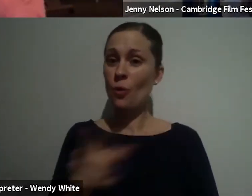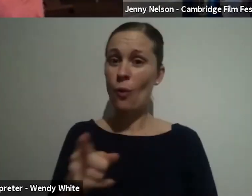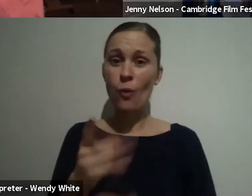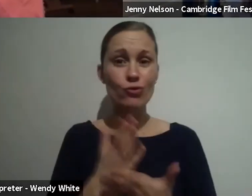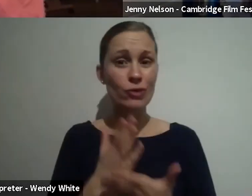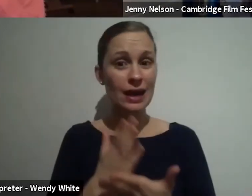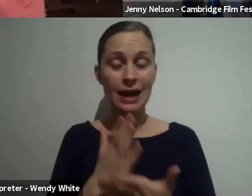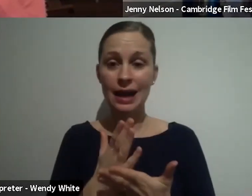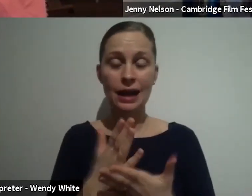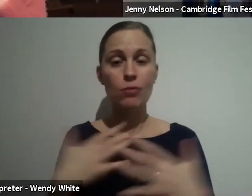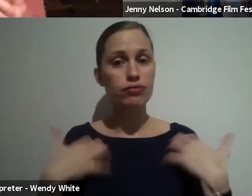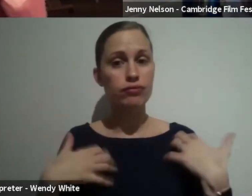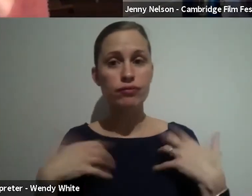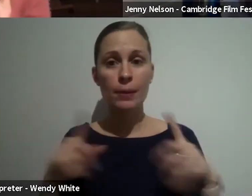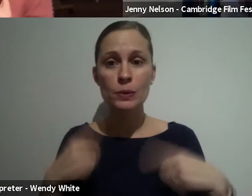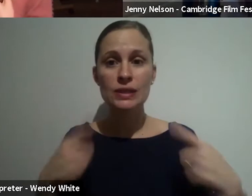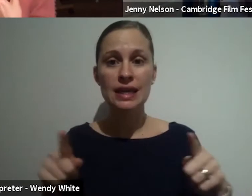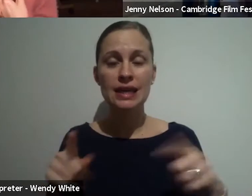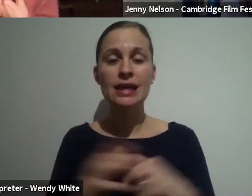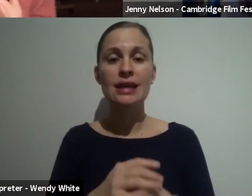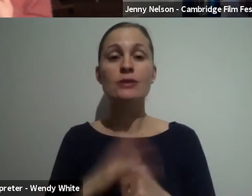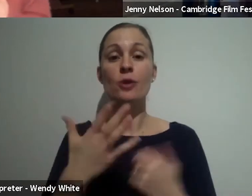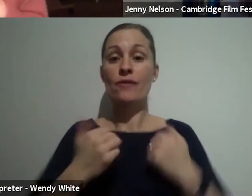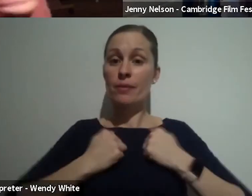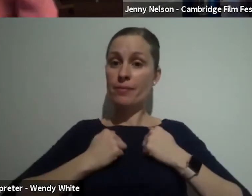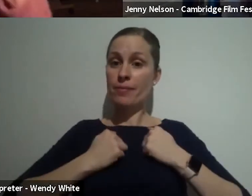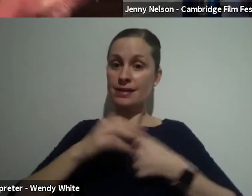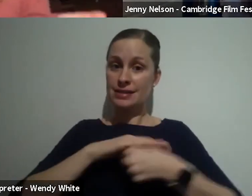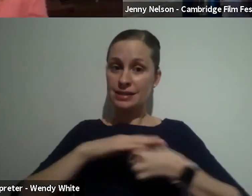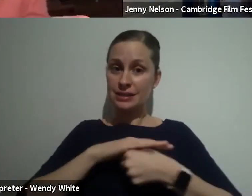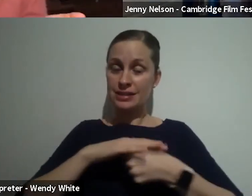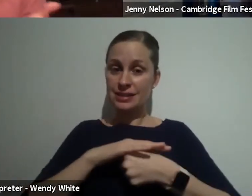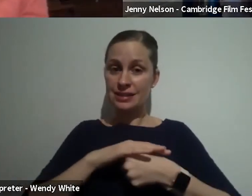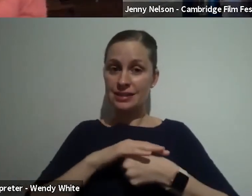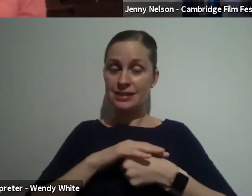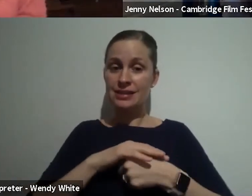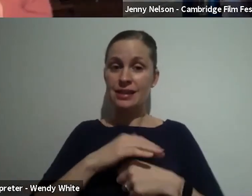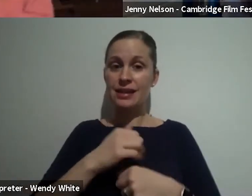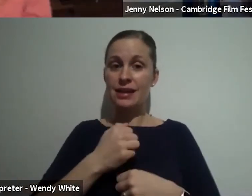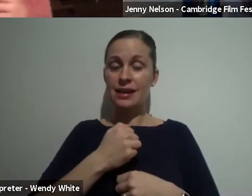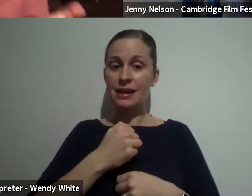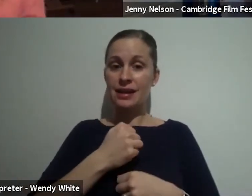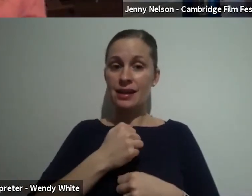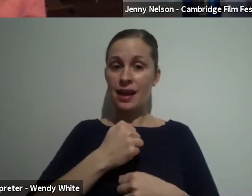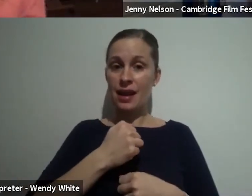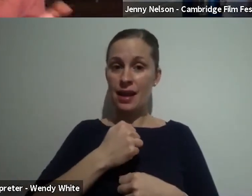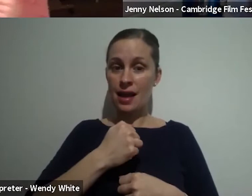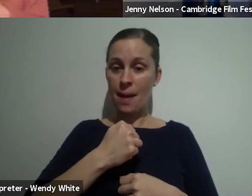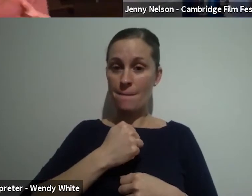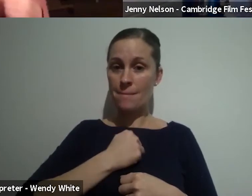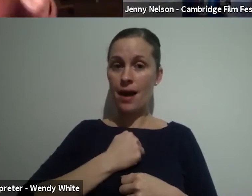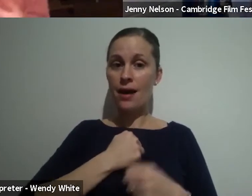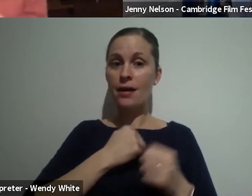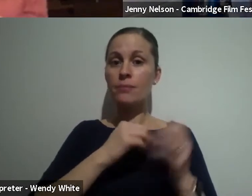the music we were listening. And for example, in my case, my Brisa, in this sense, was my own brother and my own sister,